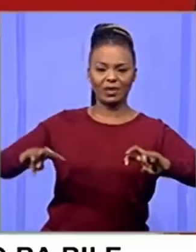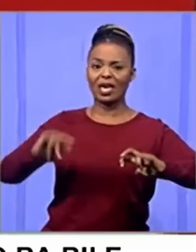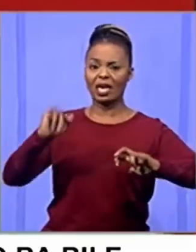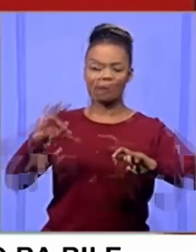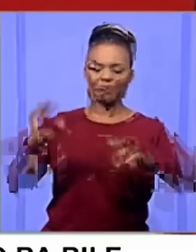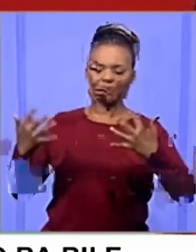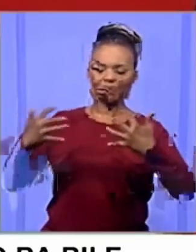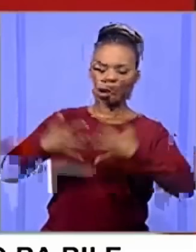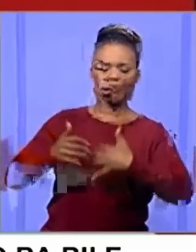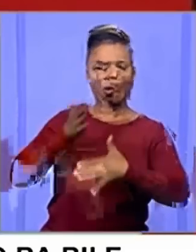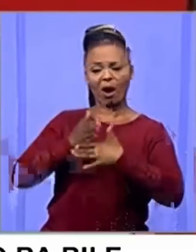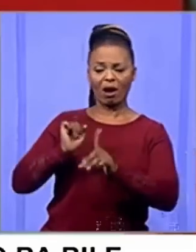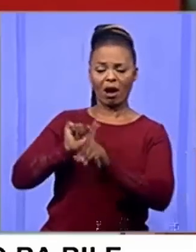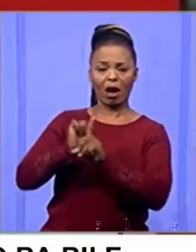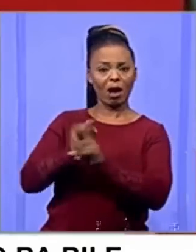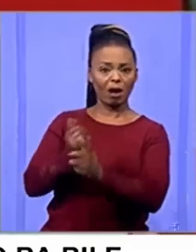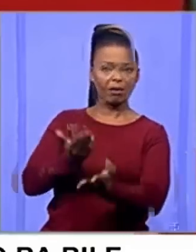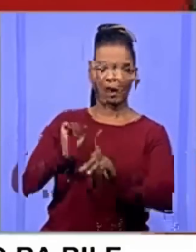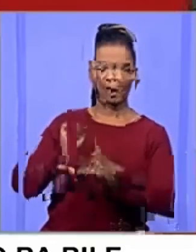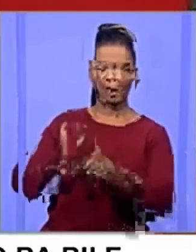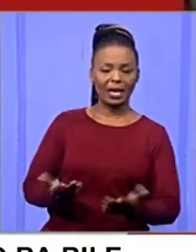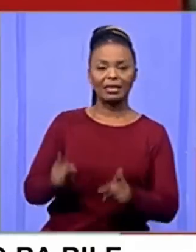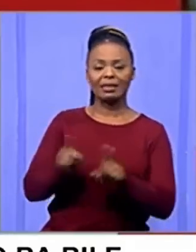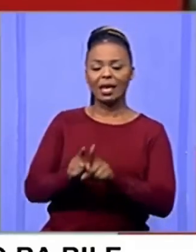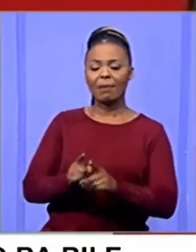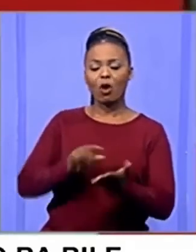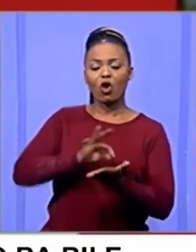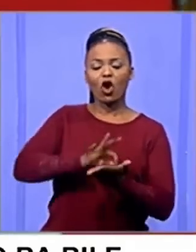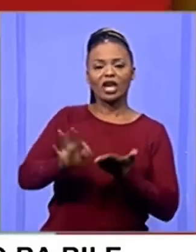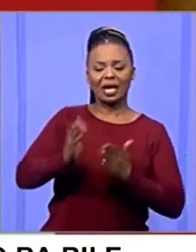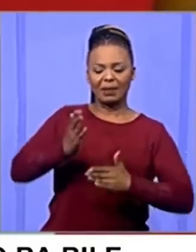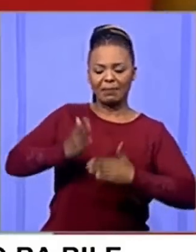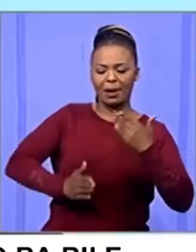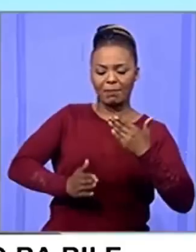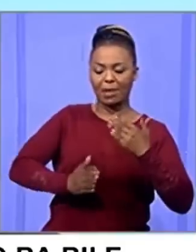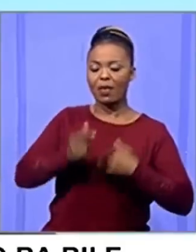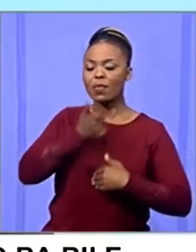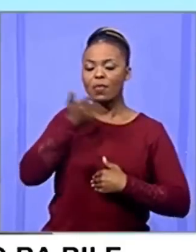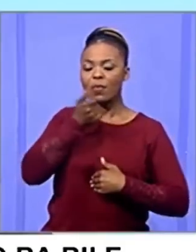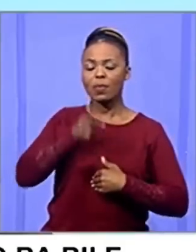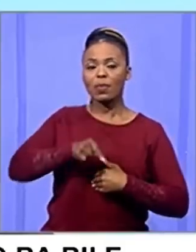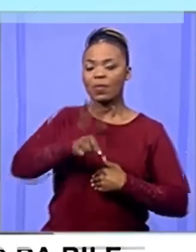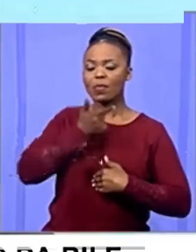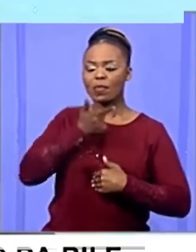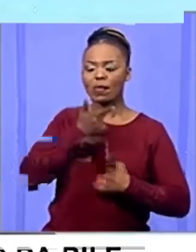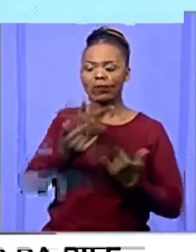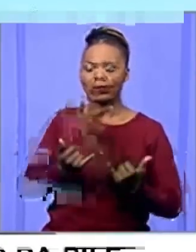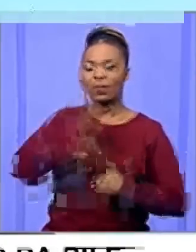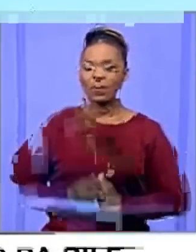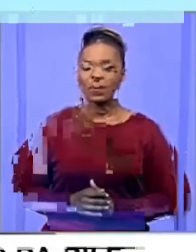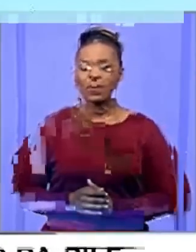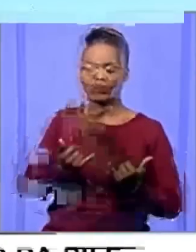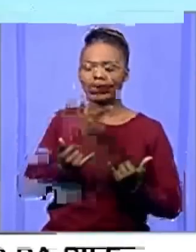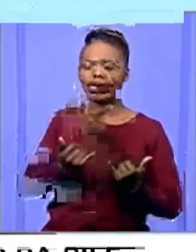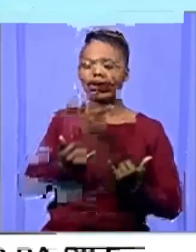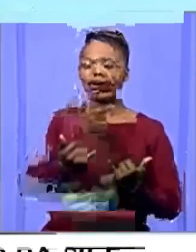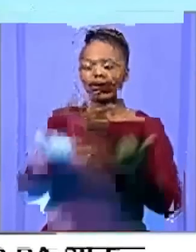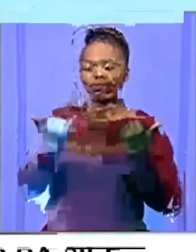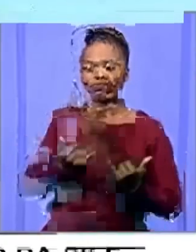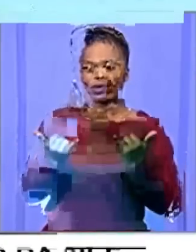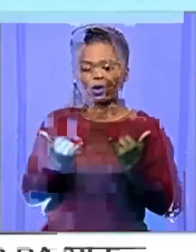tshebetso le hore nako ya tshebetso e fela mafelong a Mphalane. The Constitutional Court